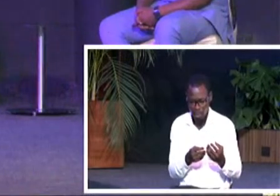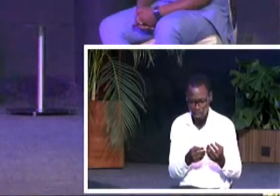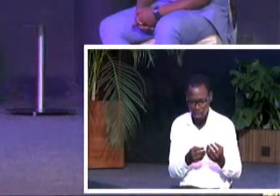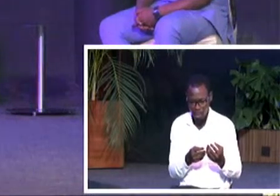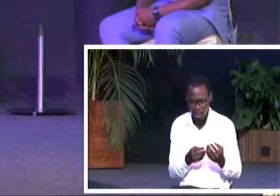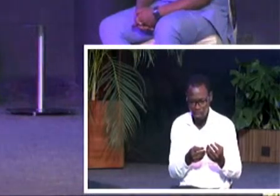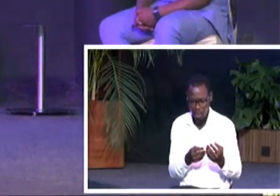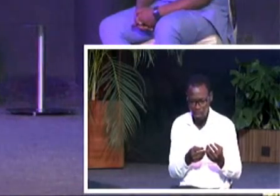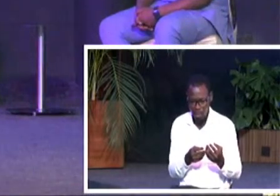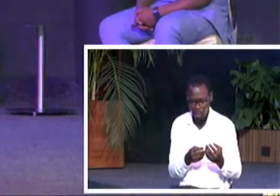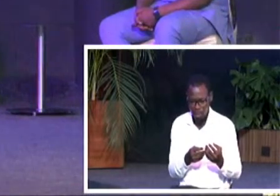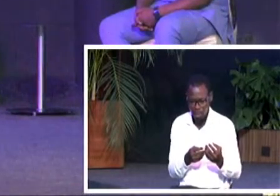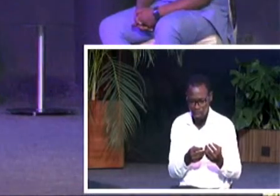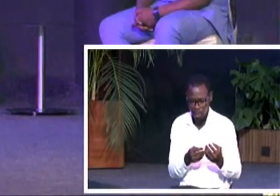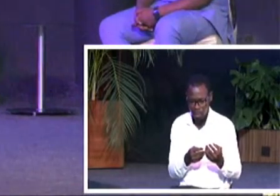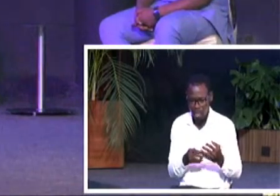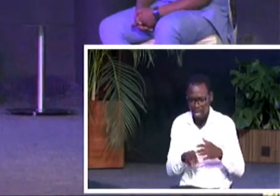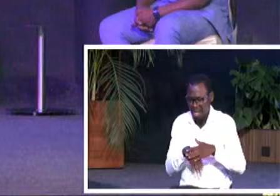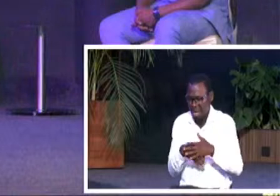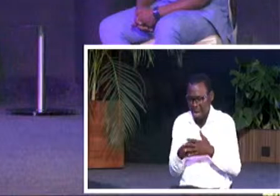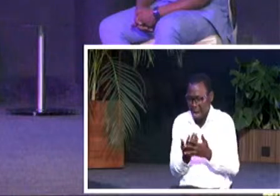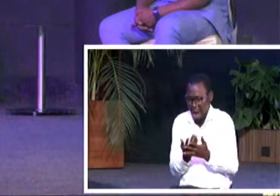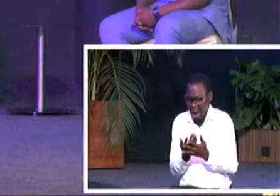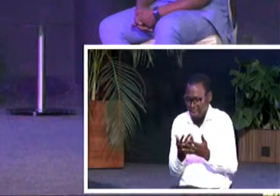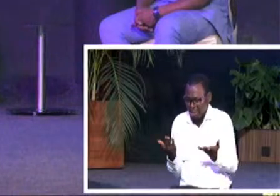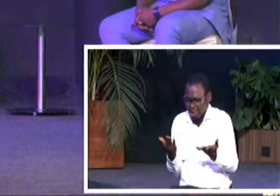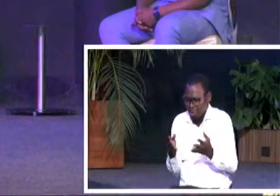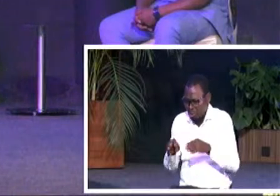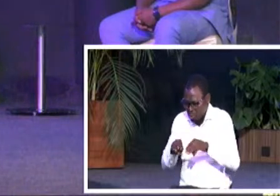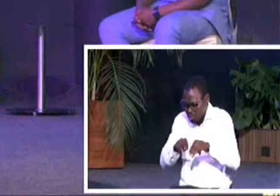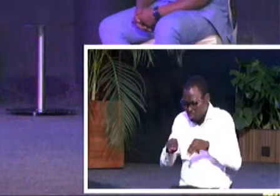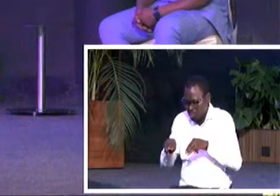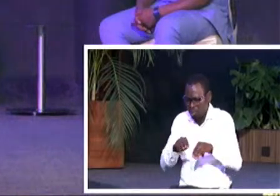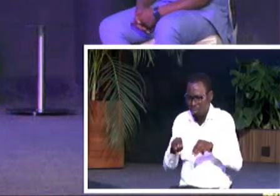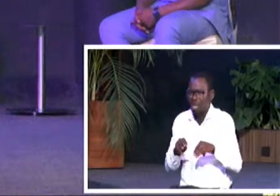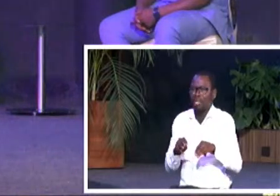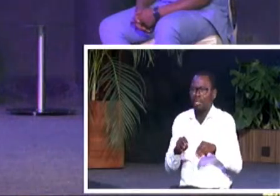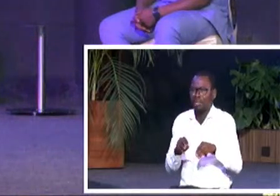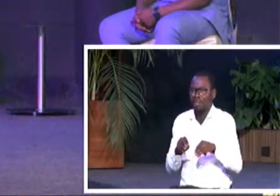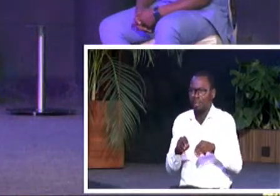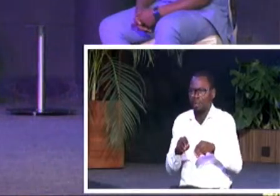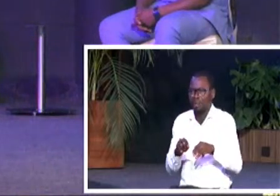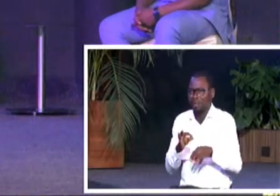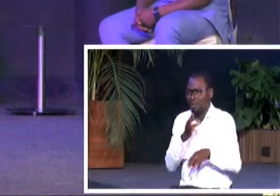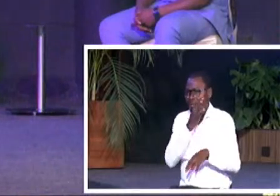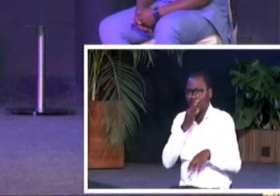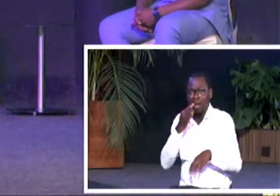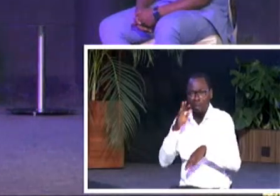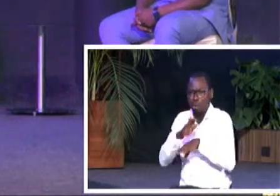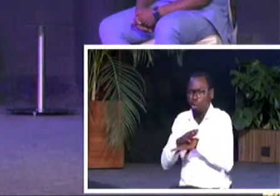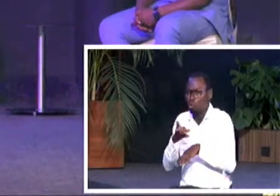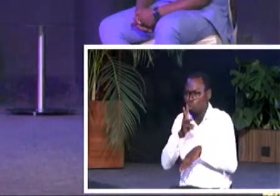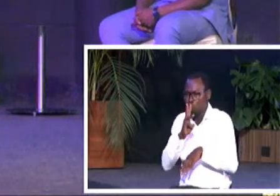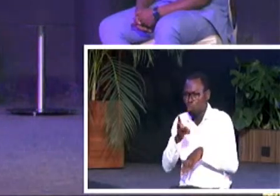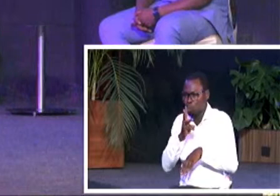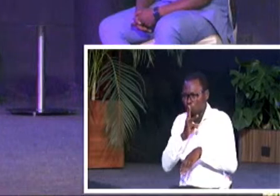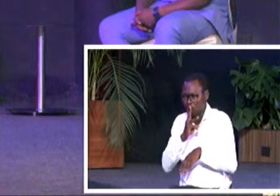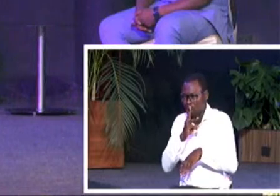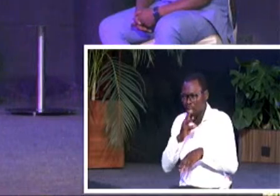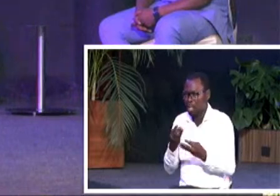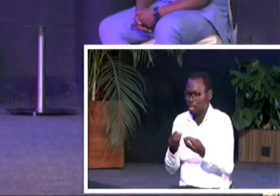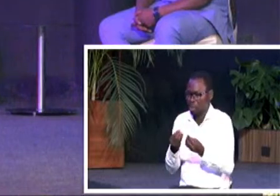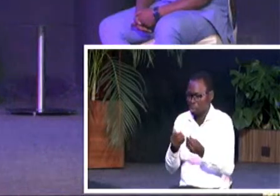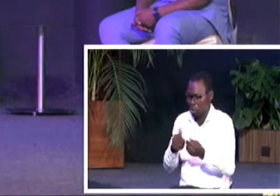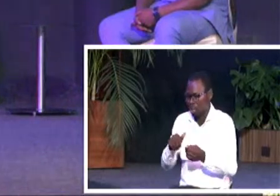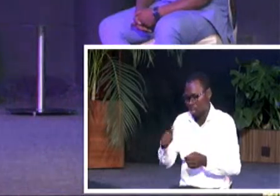do on natural resources, biodiversity, water, soil. And of course, there's also Shadrach who's